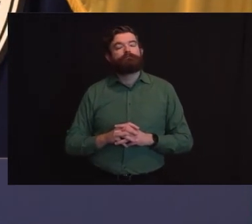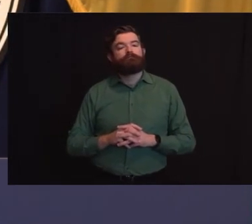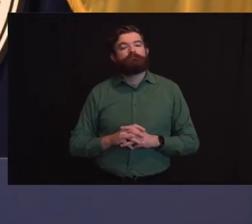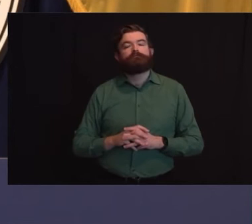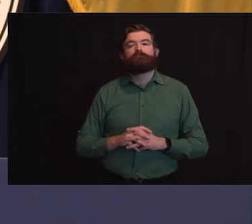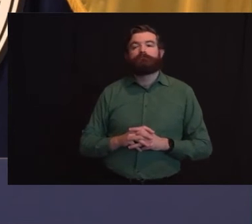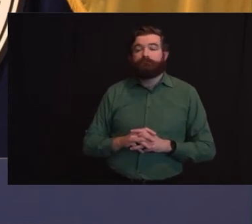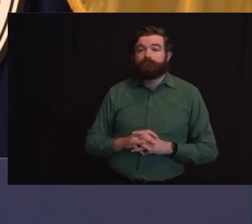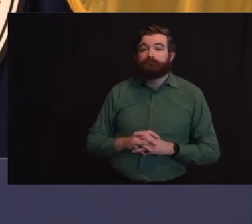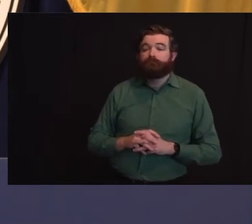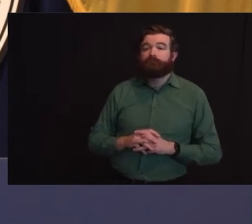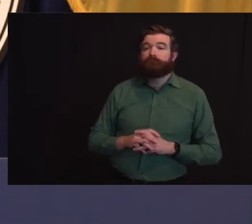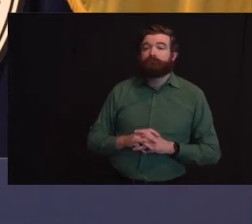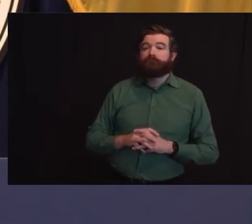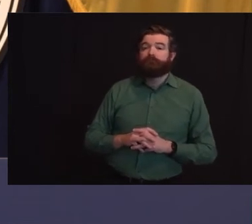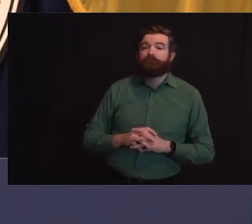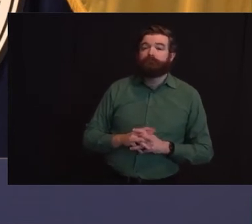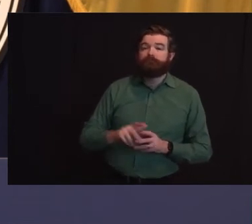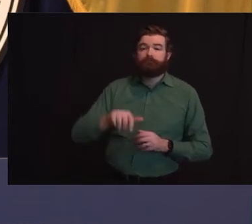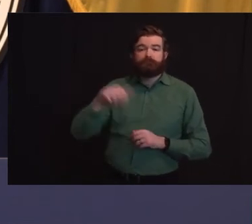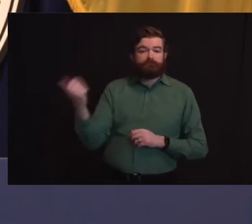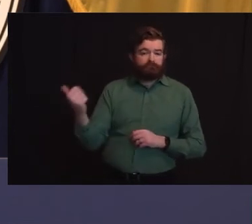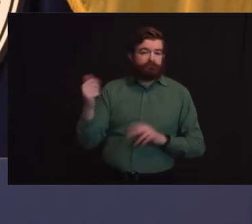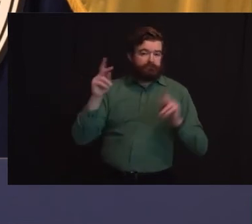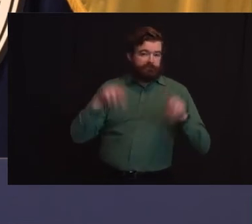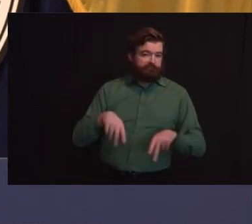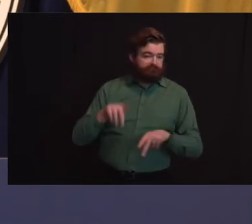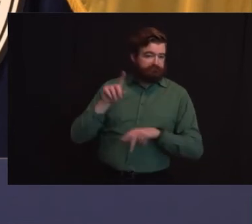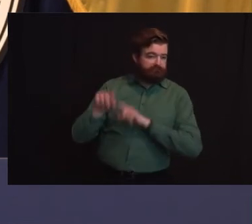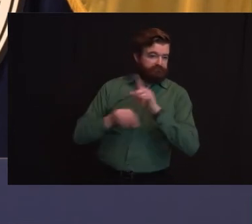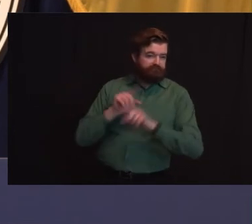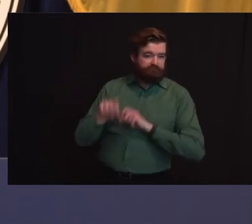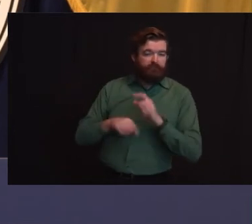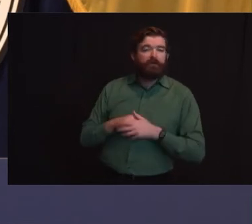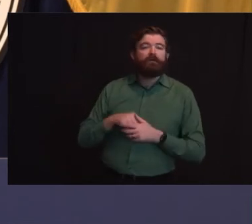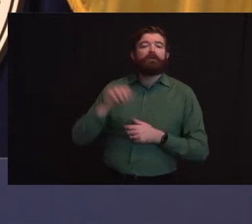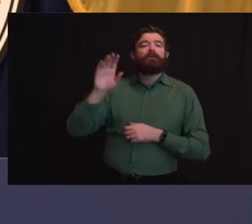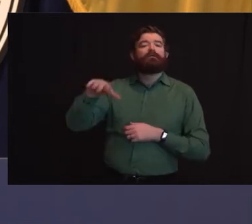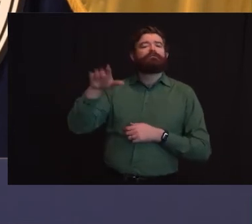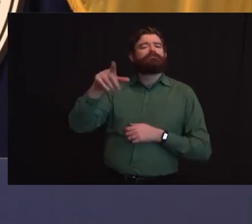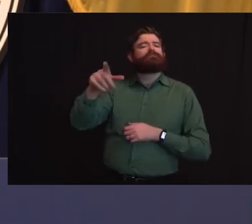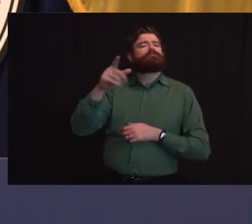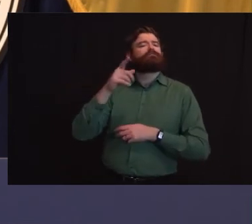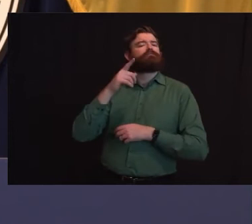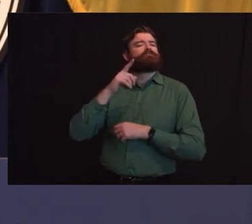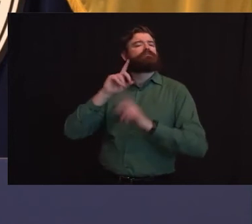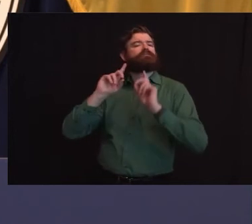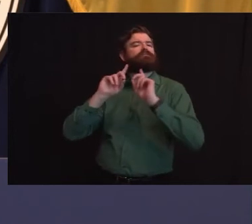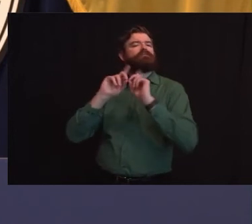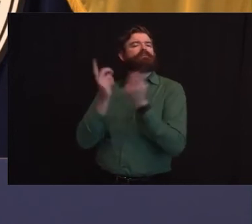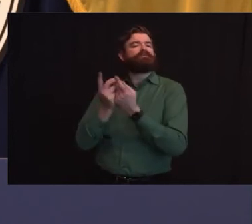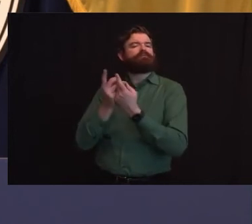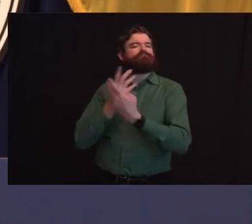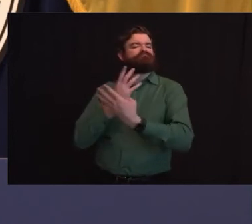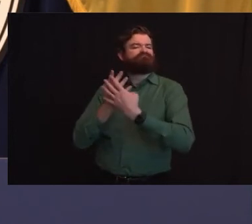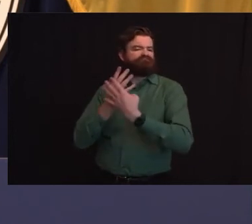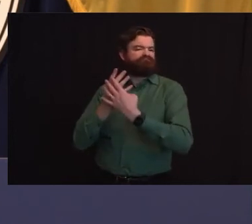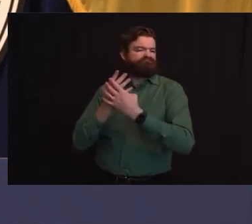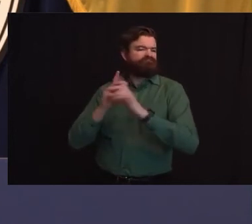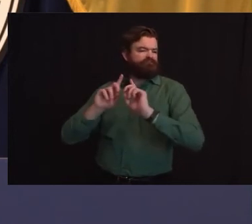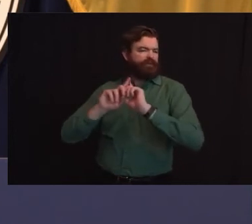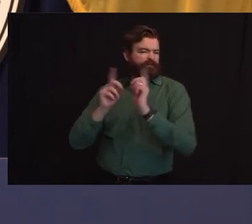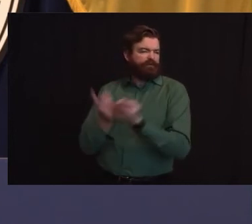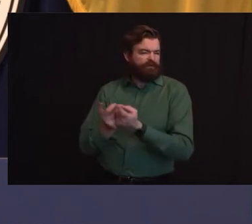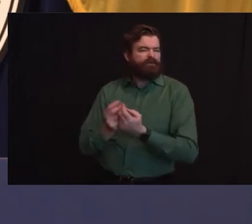of these are on corrections. I'm wondering if you've spoken to any of the victims or their families from the Edna Mahan